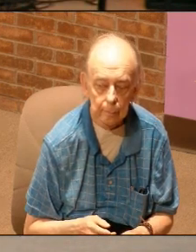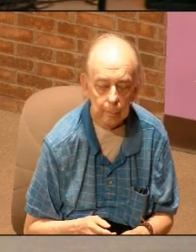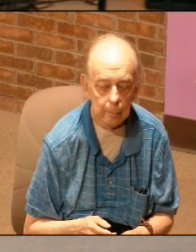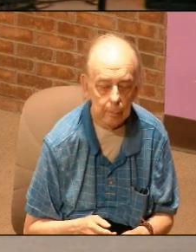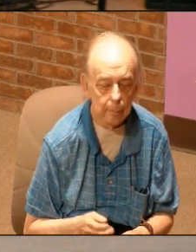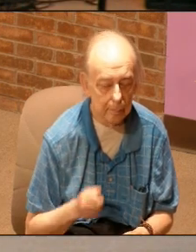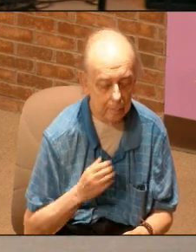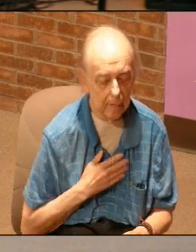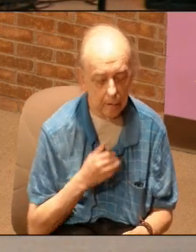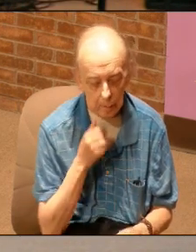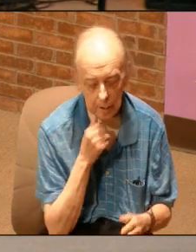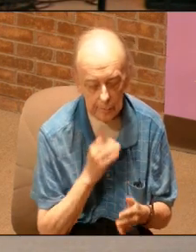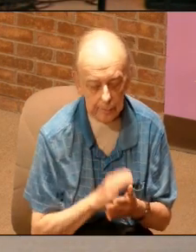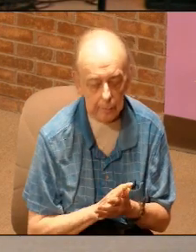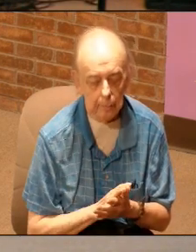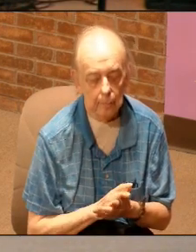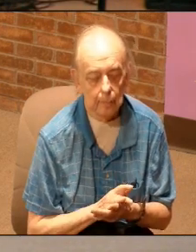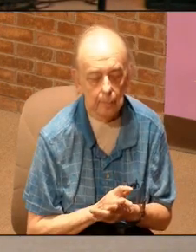my wife,